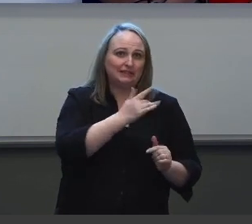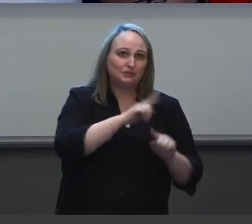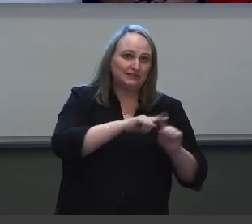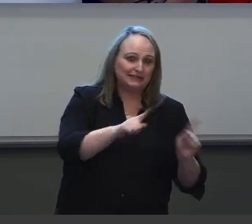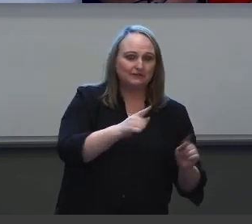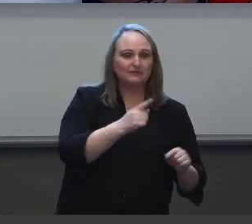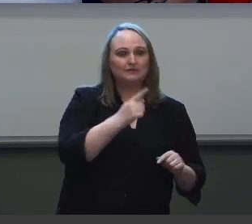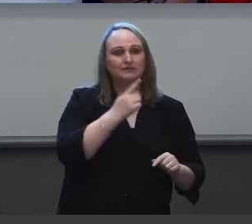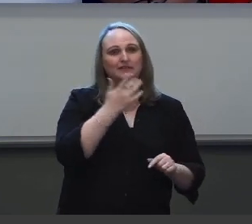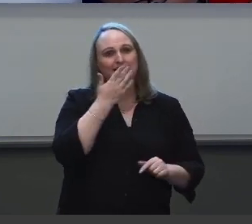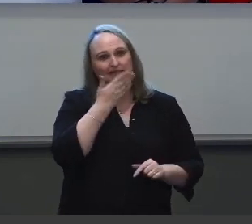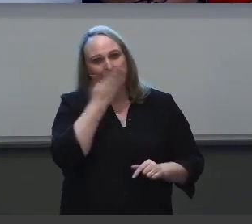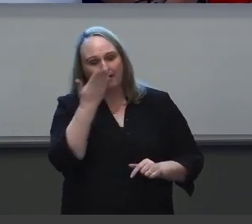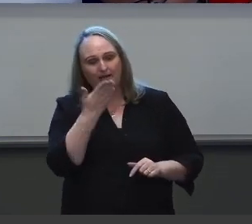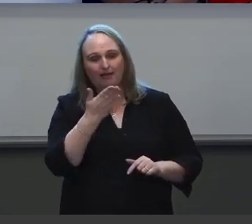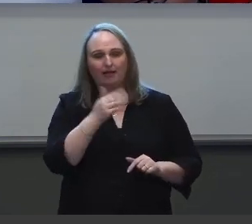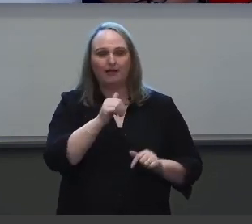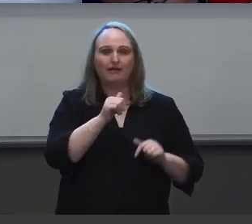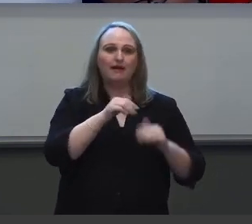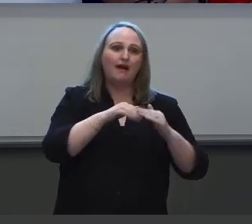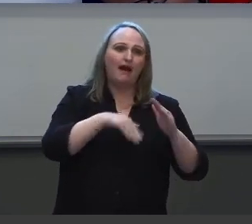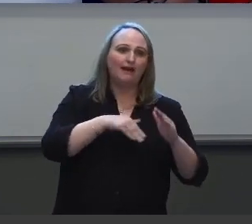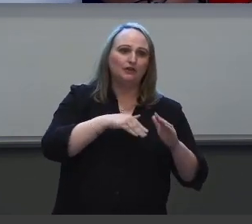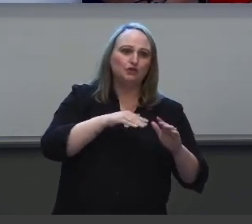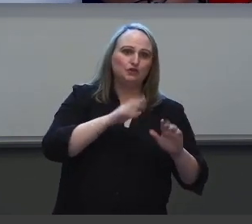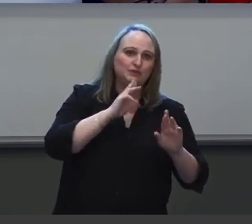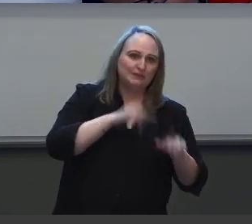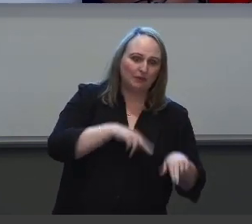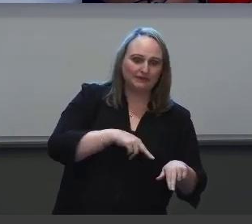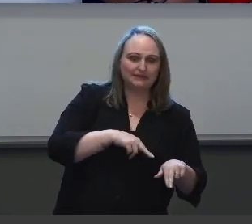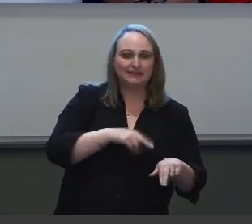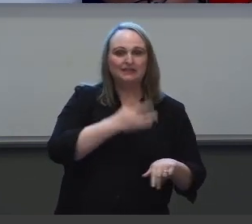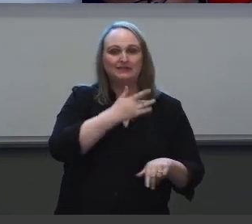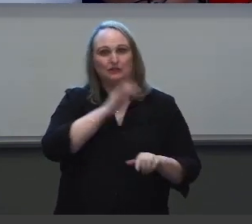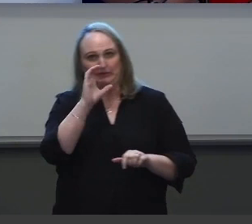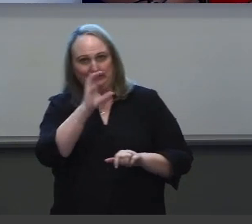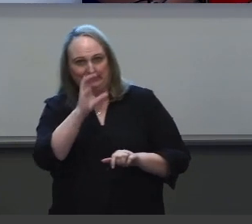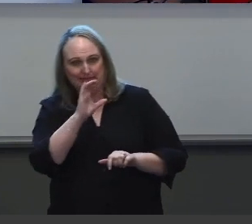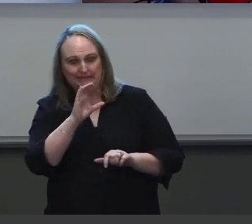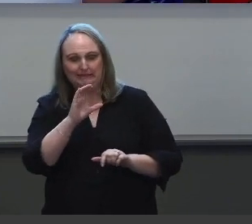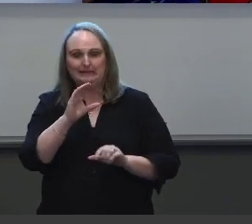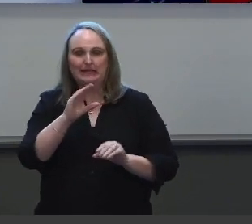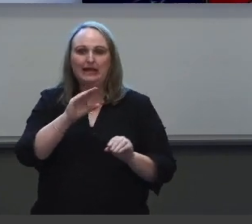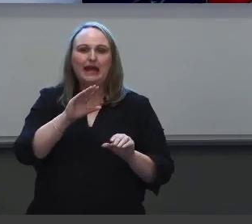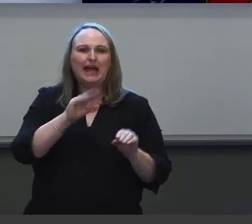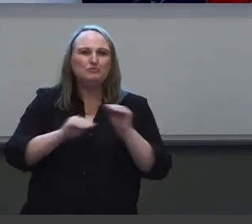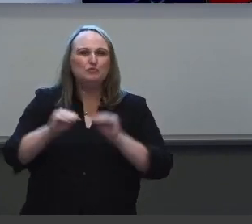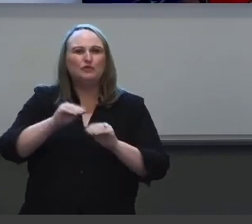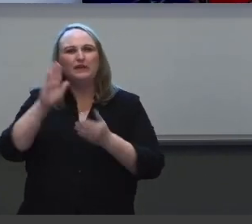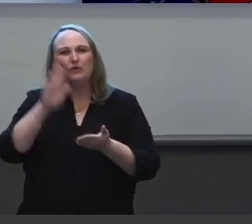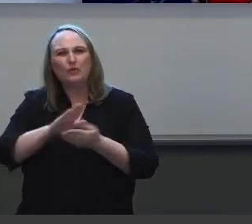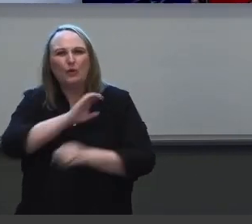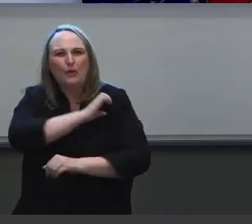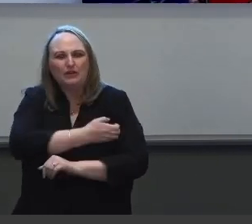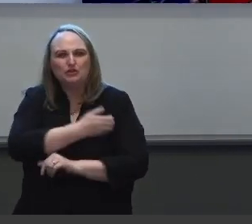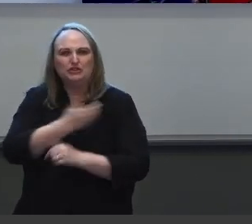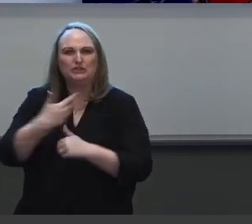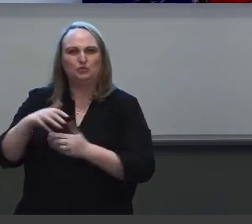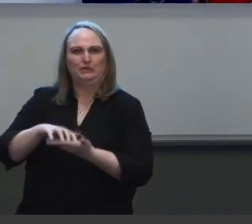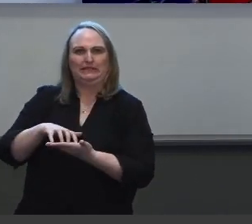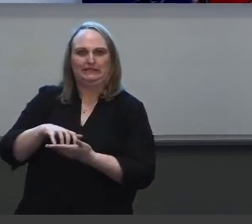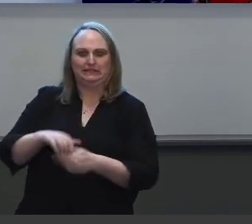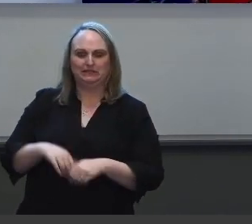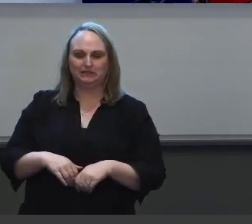and smell, under-responsive and sensory seeking, and movement with low energy and weakness. And looking across